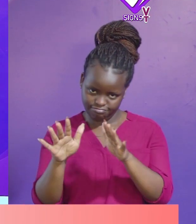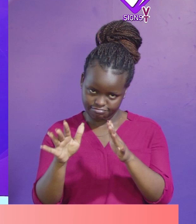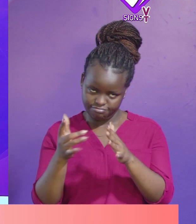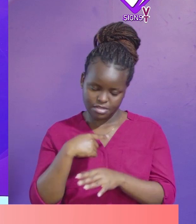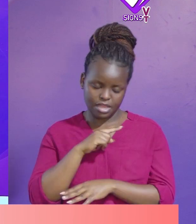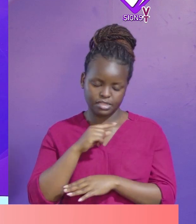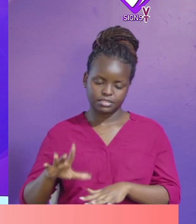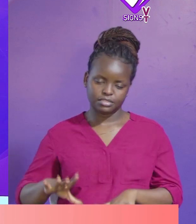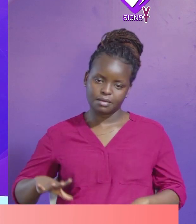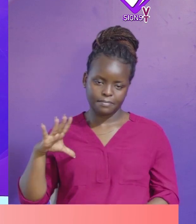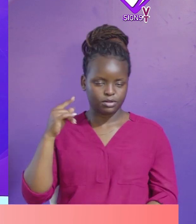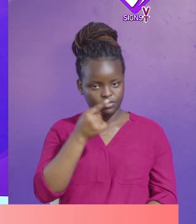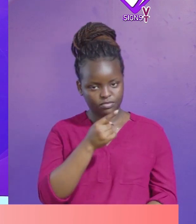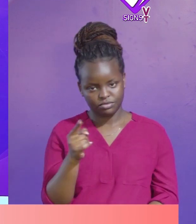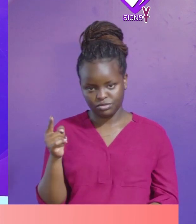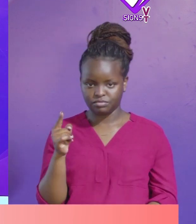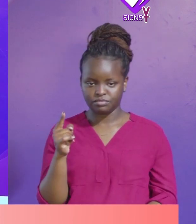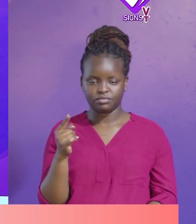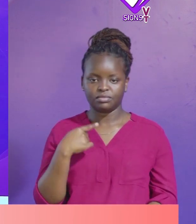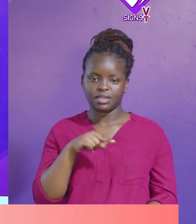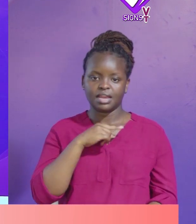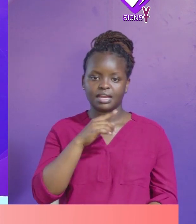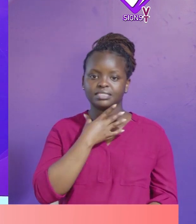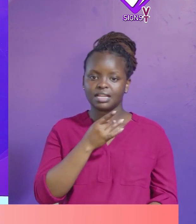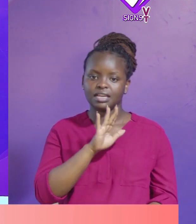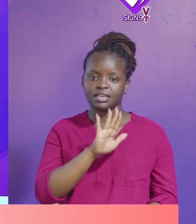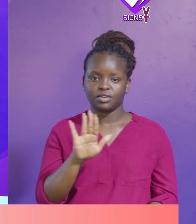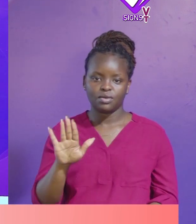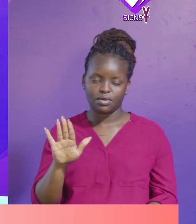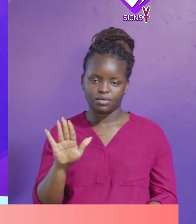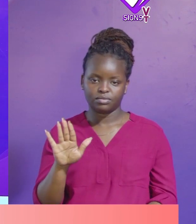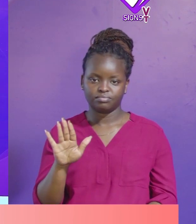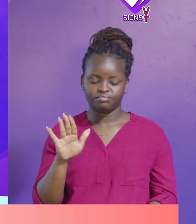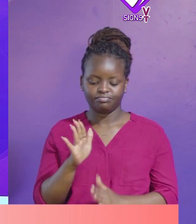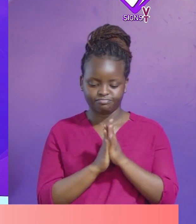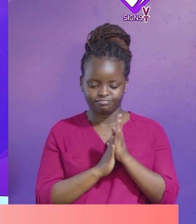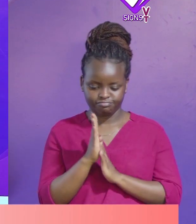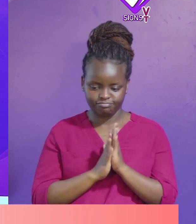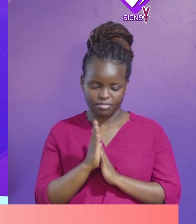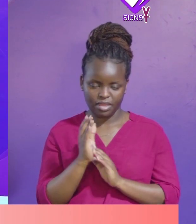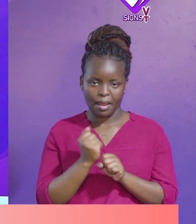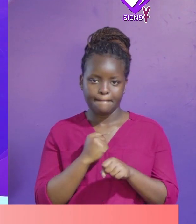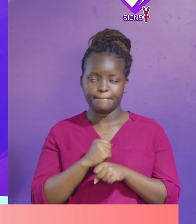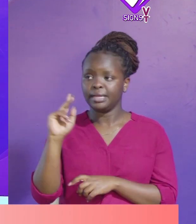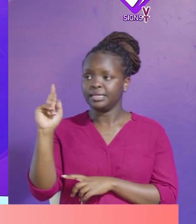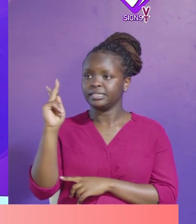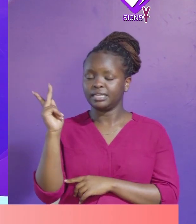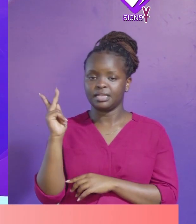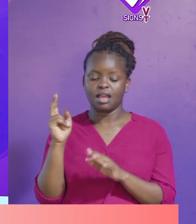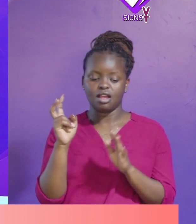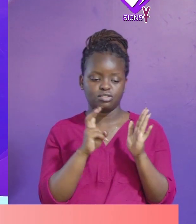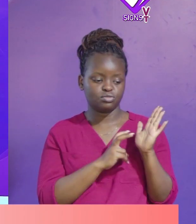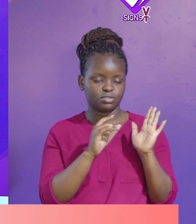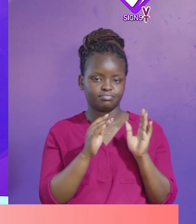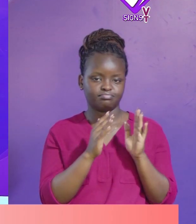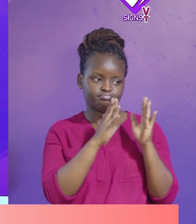so proud of you, and we really like your ambitions to make Kenya look great even